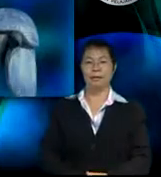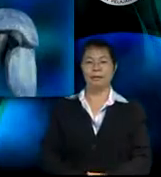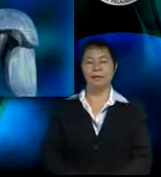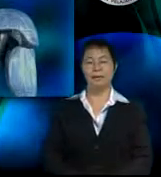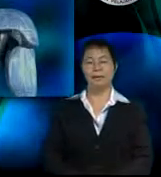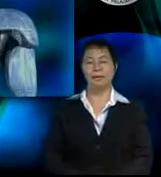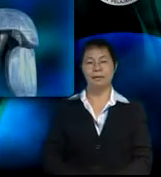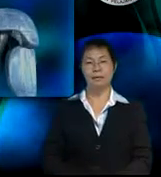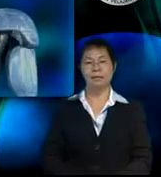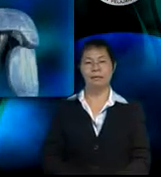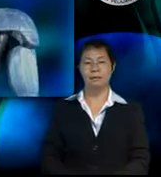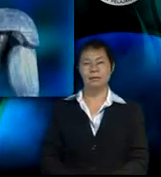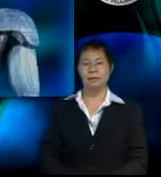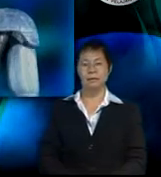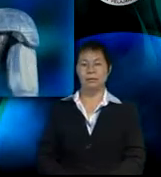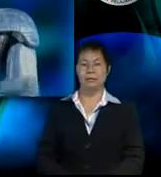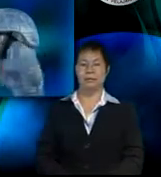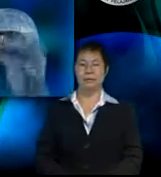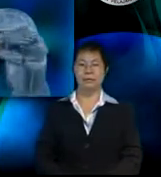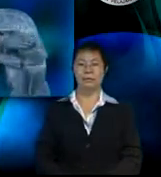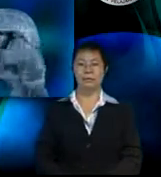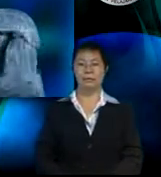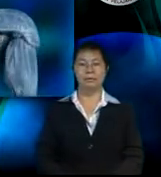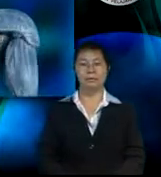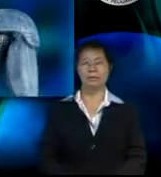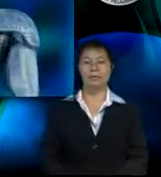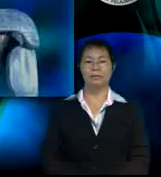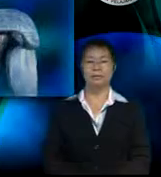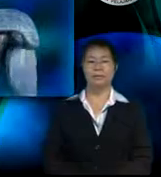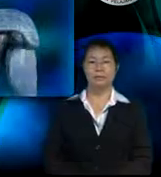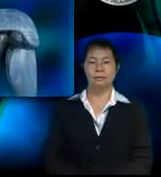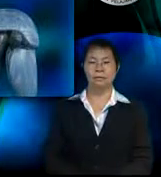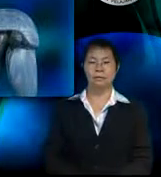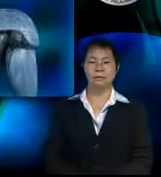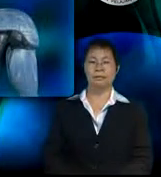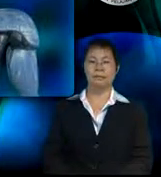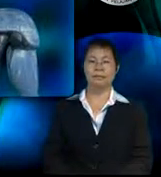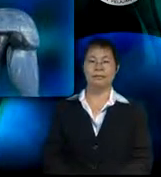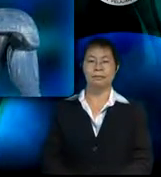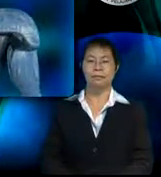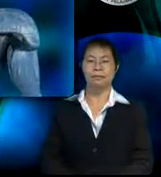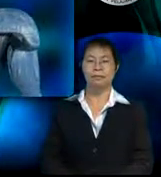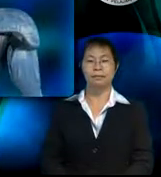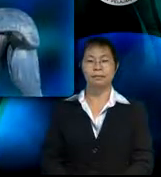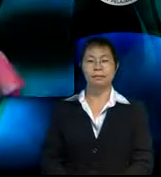Hey, do you know that the canned drink that you have is an electroplated